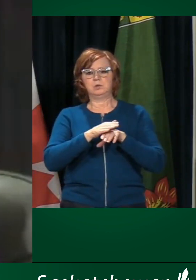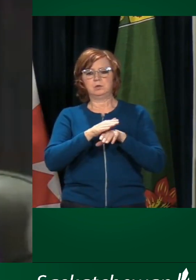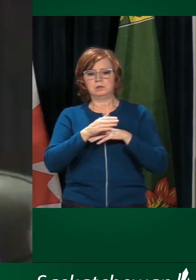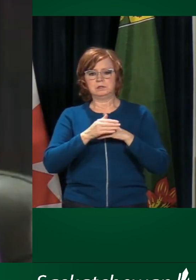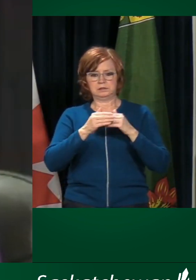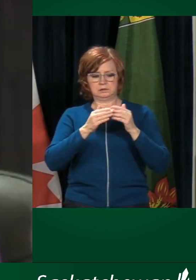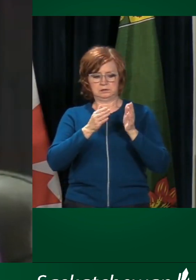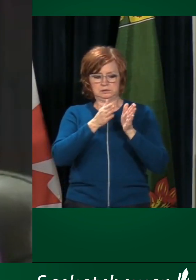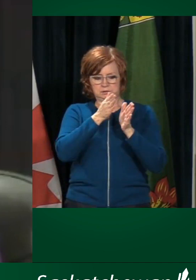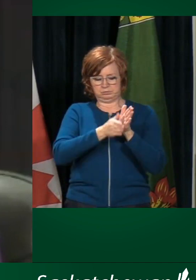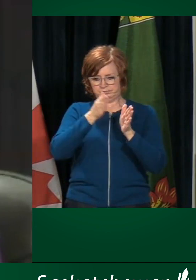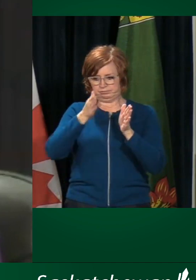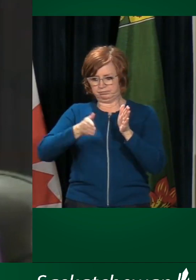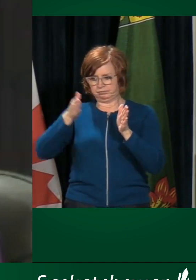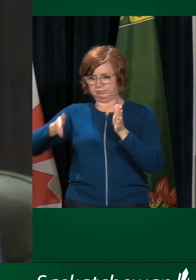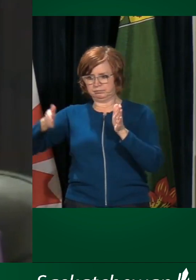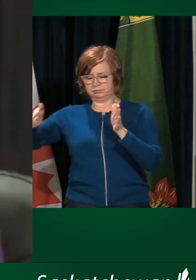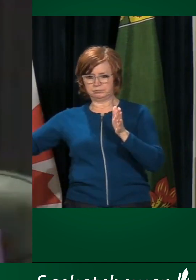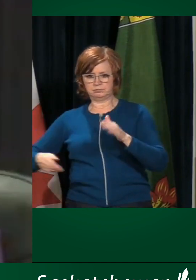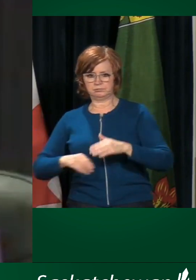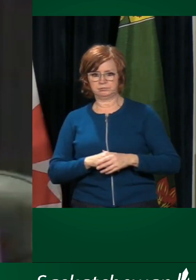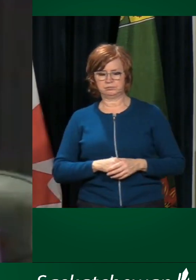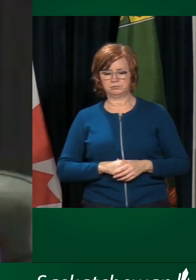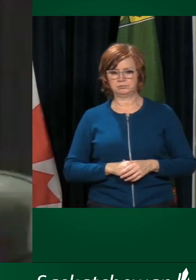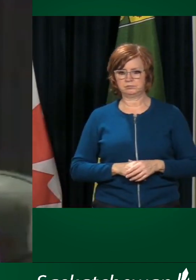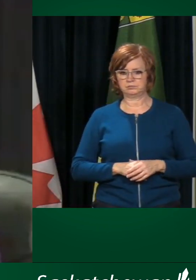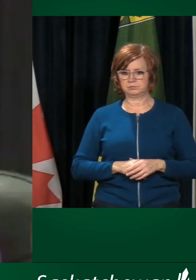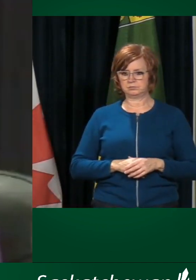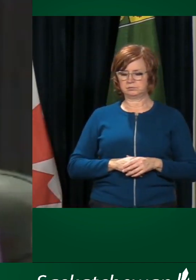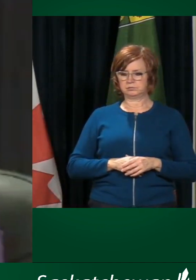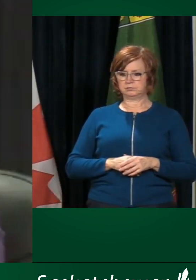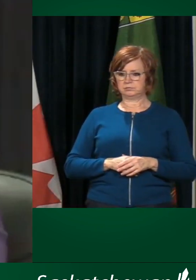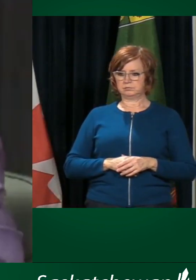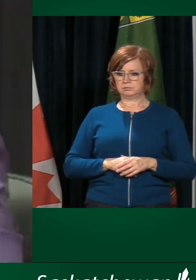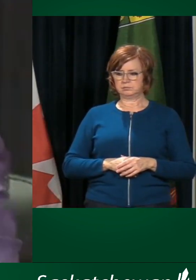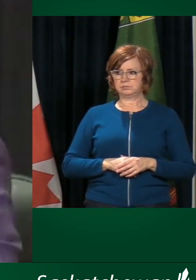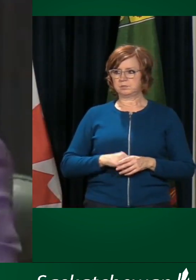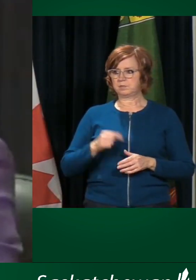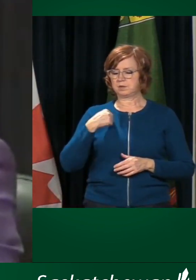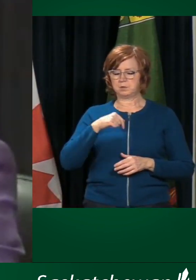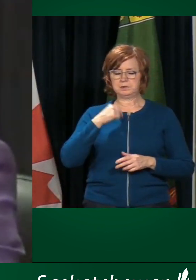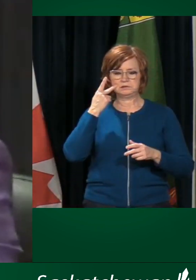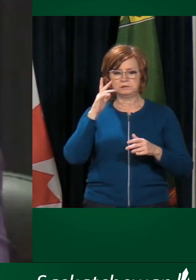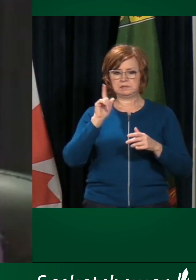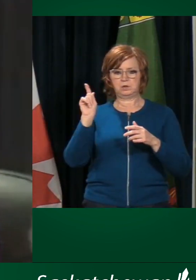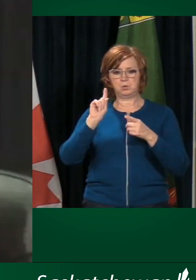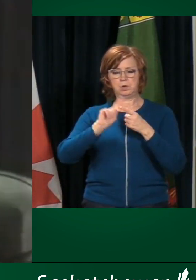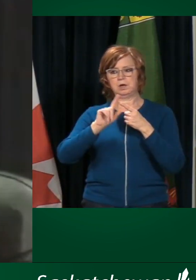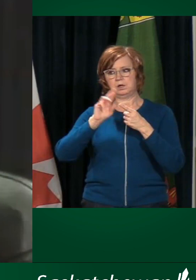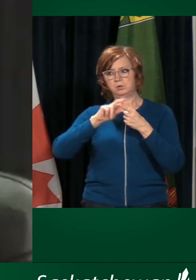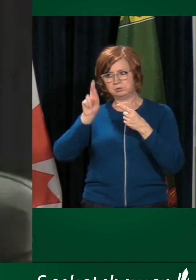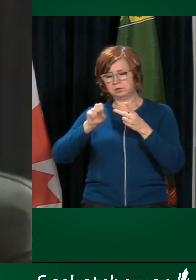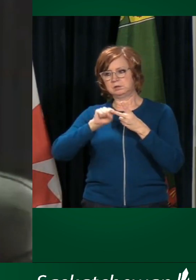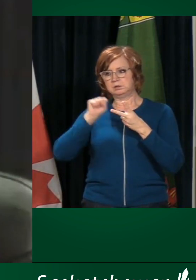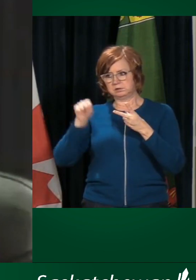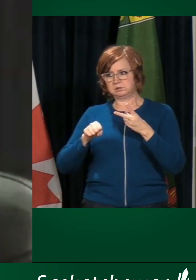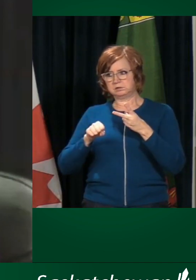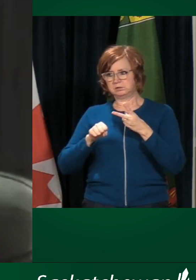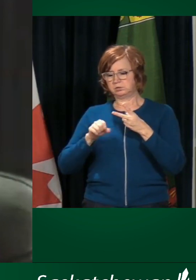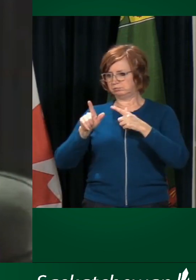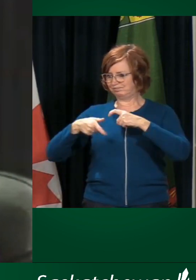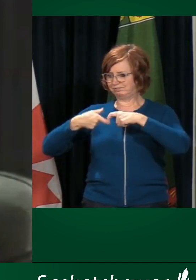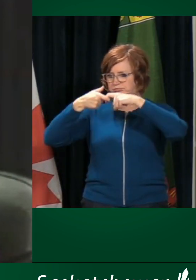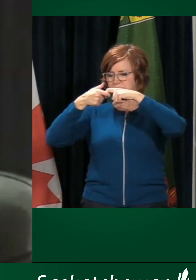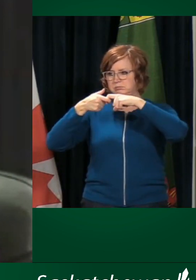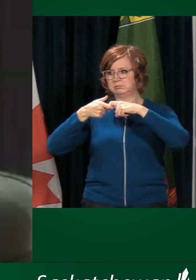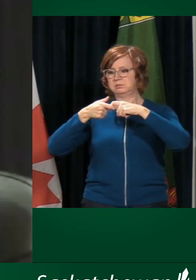it across this province we haven't seen all those triggers. We are seeing it in our bigger centers, Saskatoon and Regina, where we've seen this